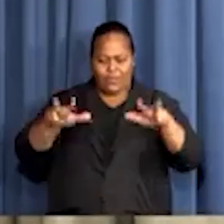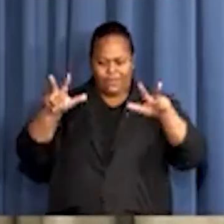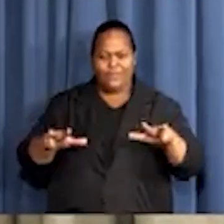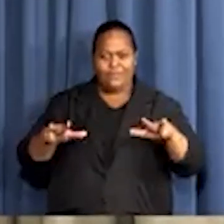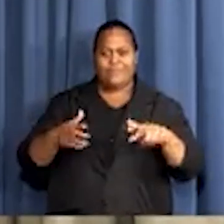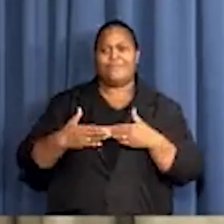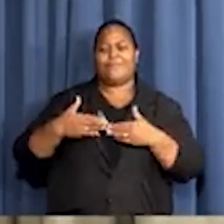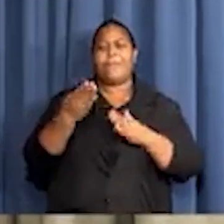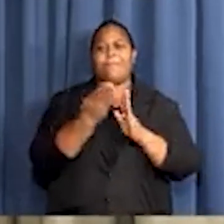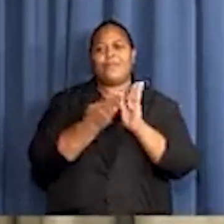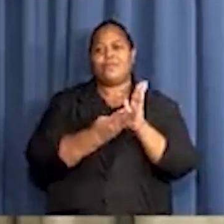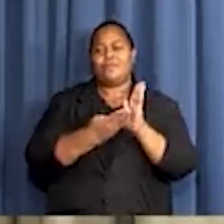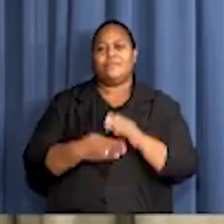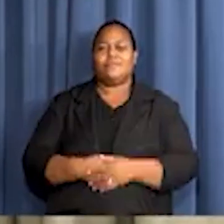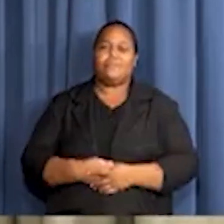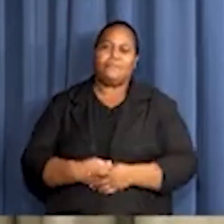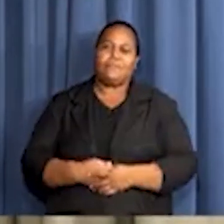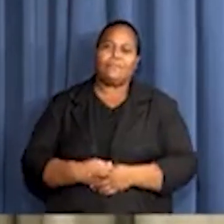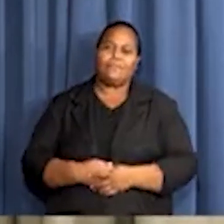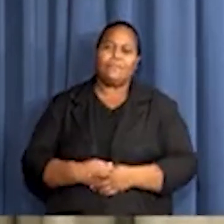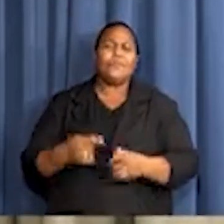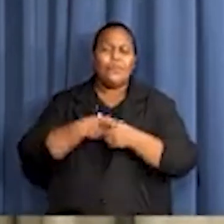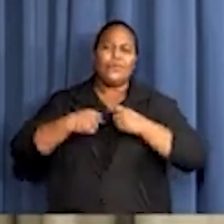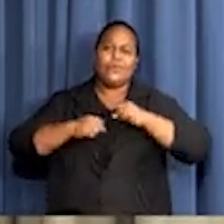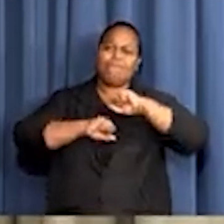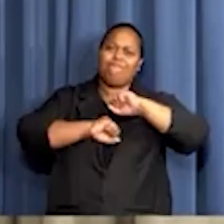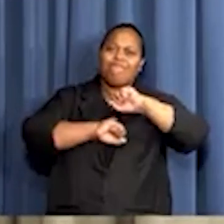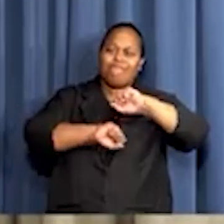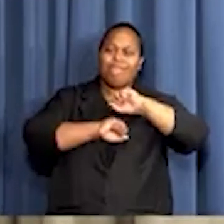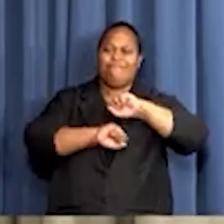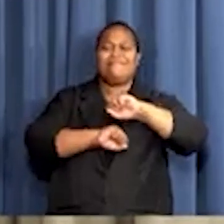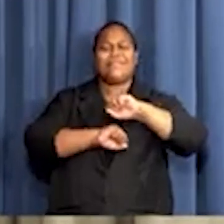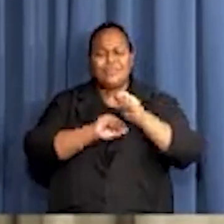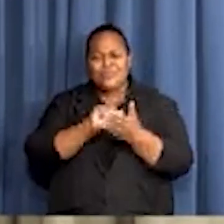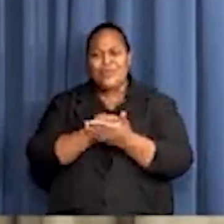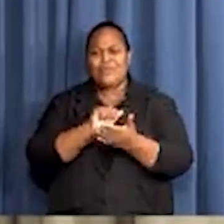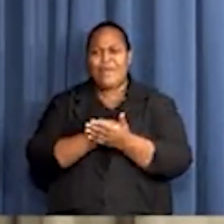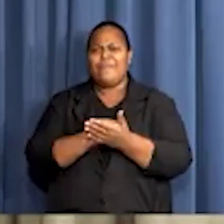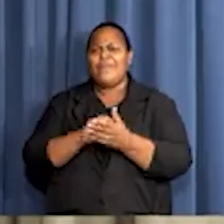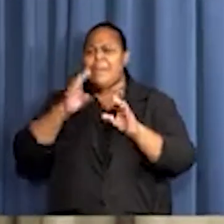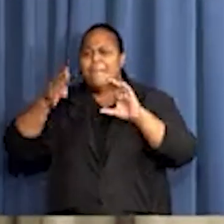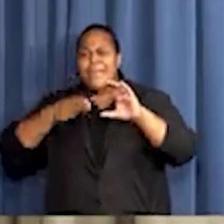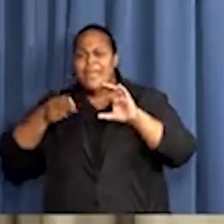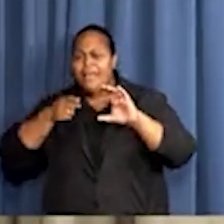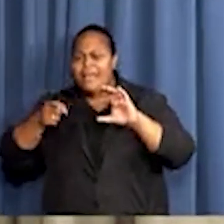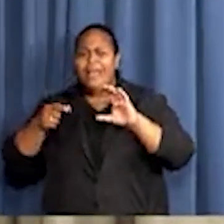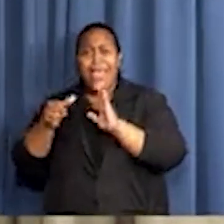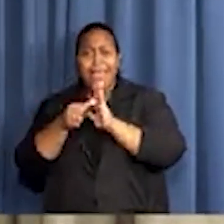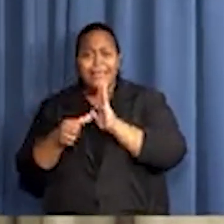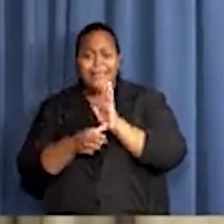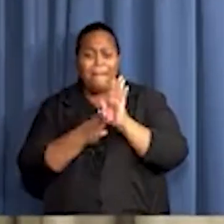the next budget. We campaigned hard against the oppressive Media Industry Development Act,